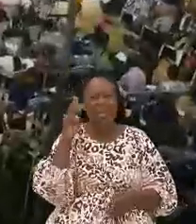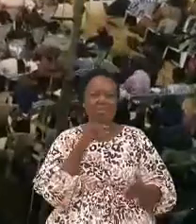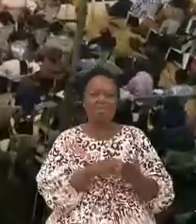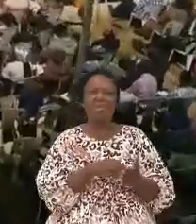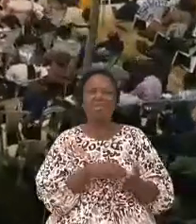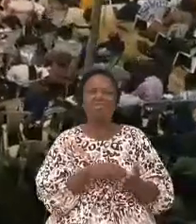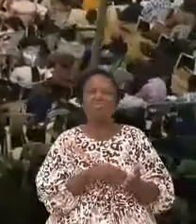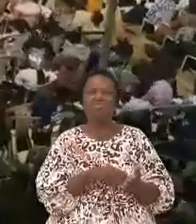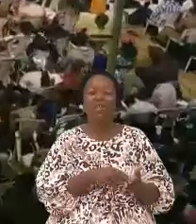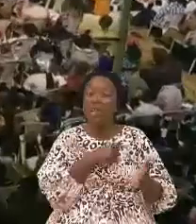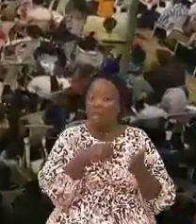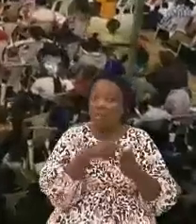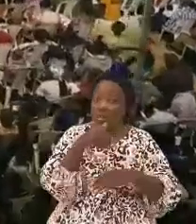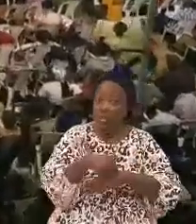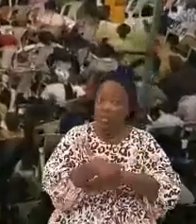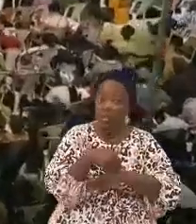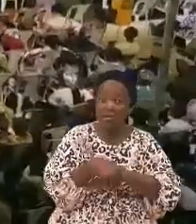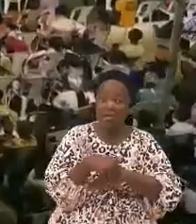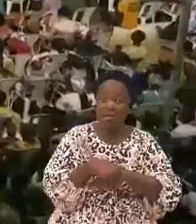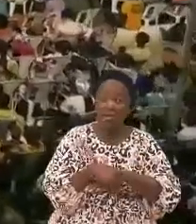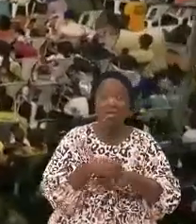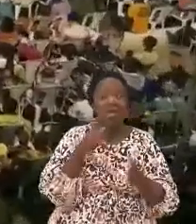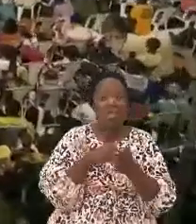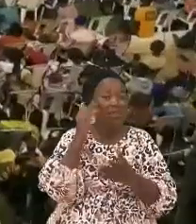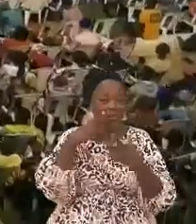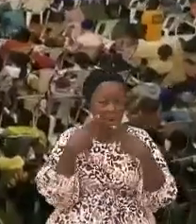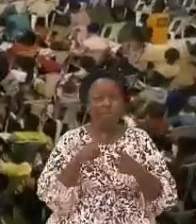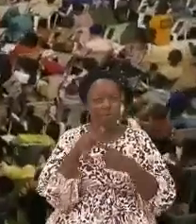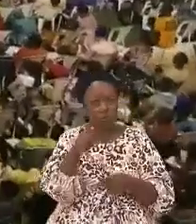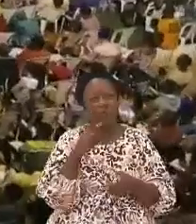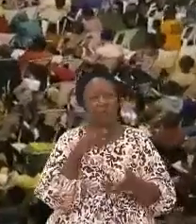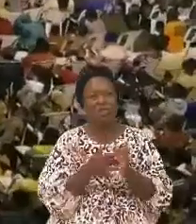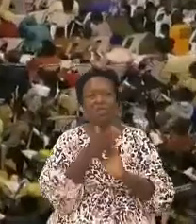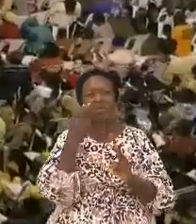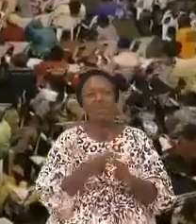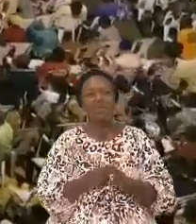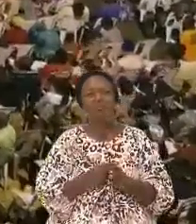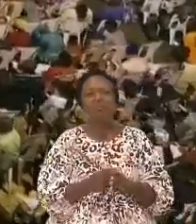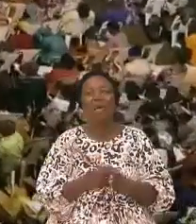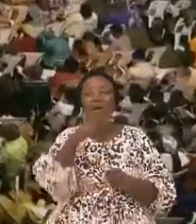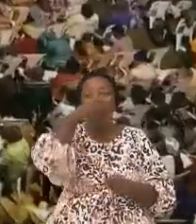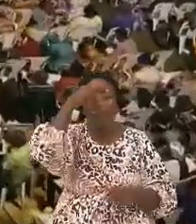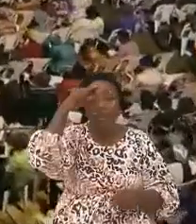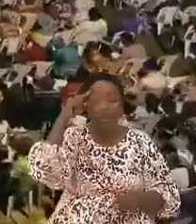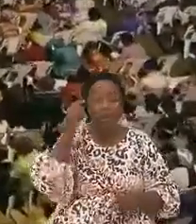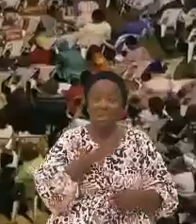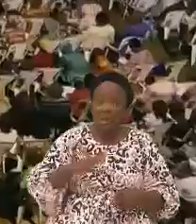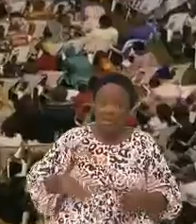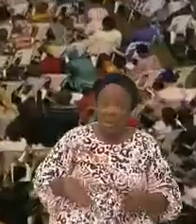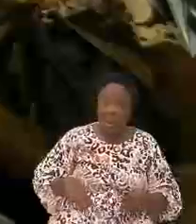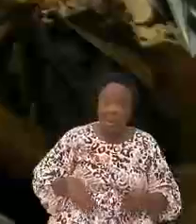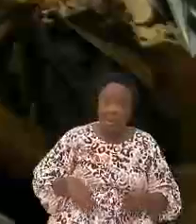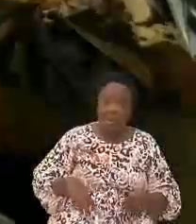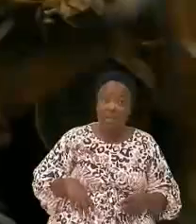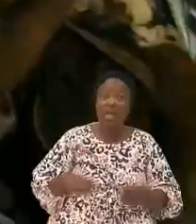them again. Satan will never see them again. Tonight, it will happen to